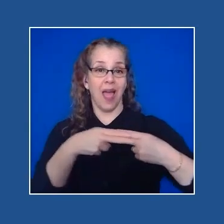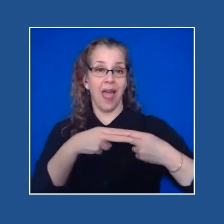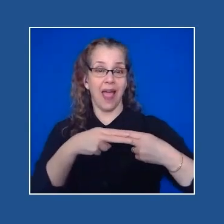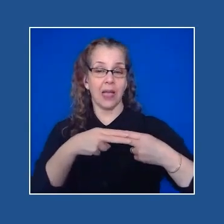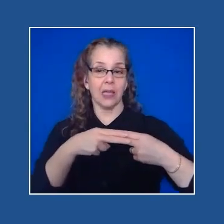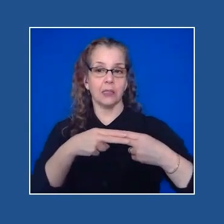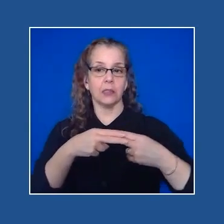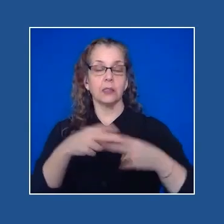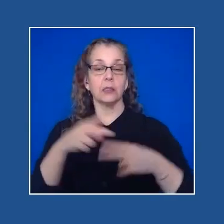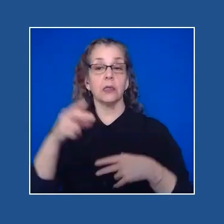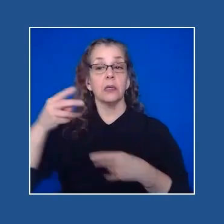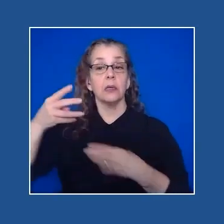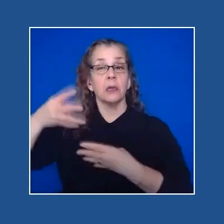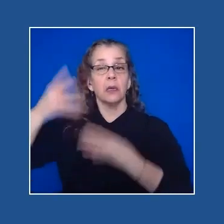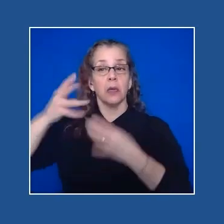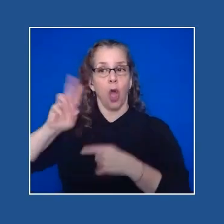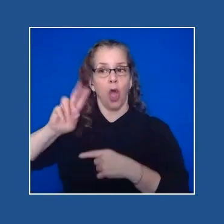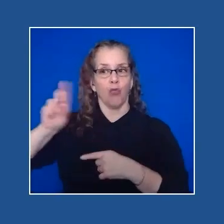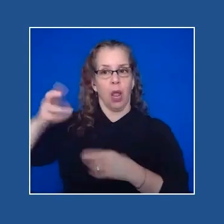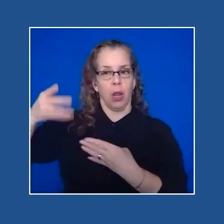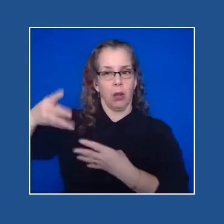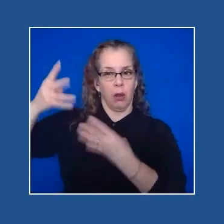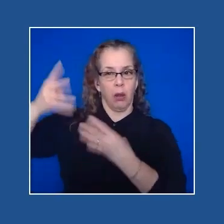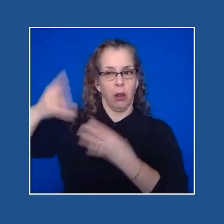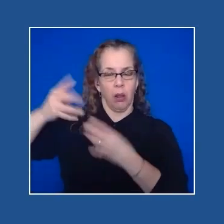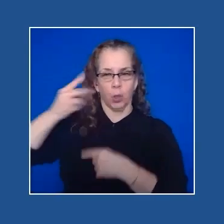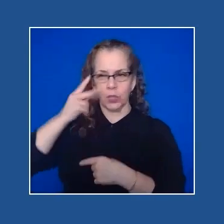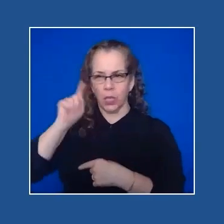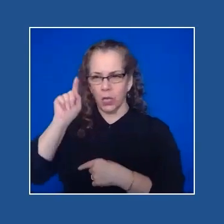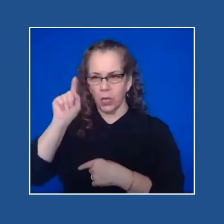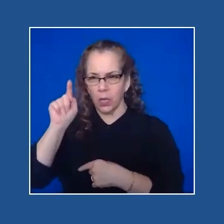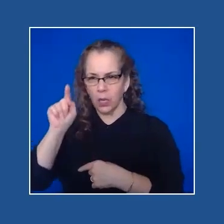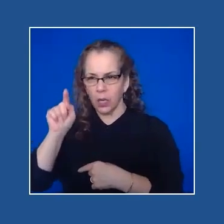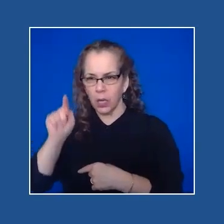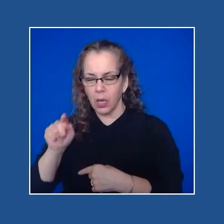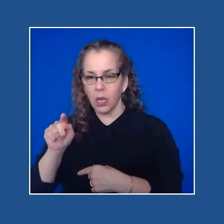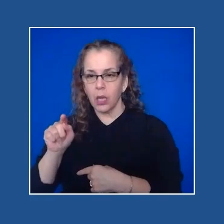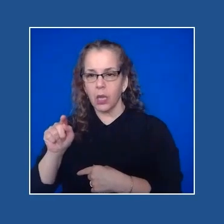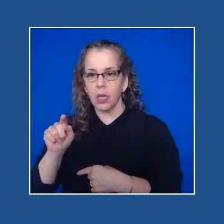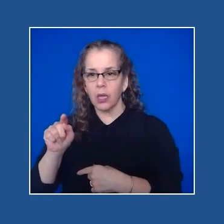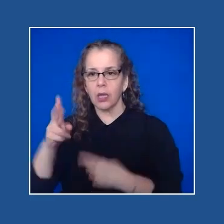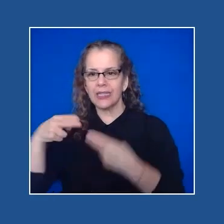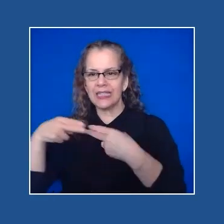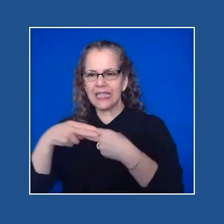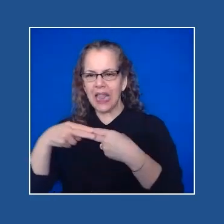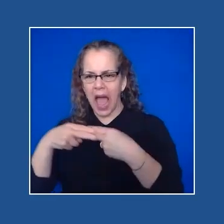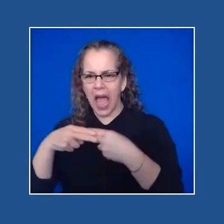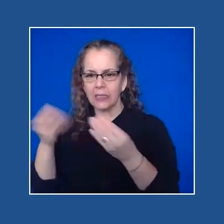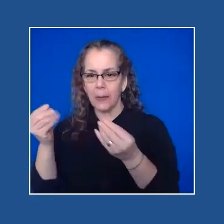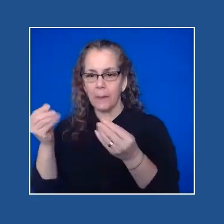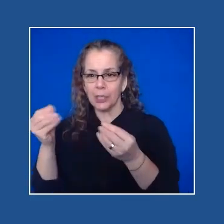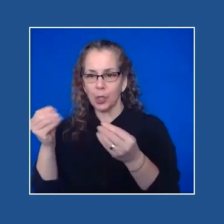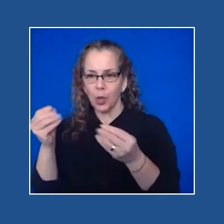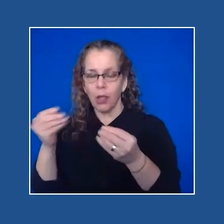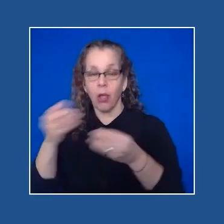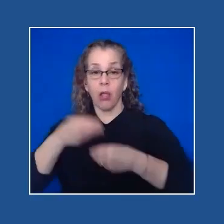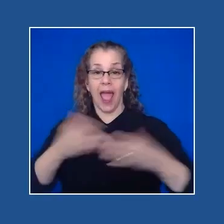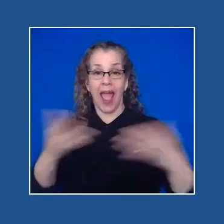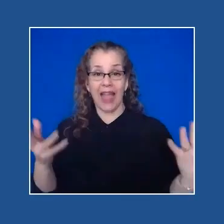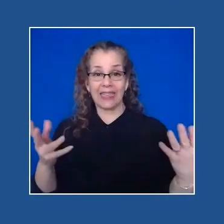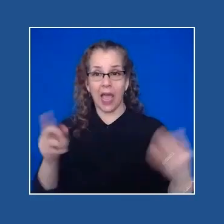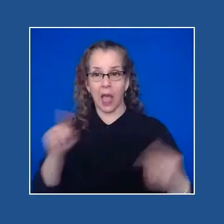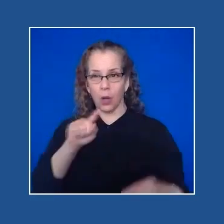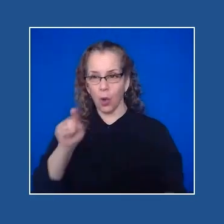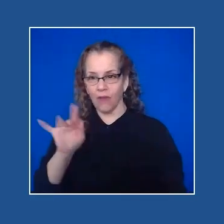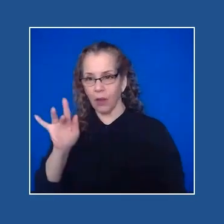feed down there. You'll see a number of tabs. One of them says slides, materials, and handouts. You can go over to that tab,